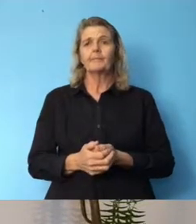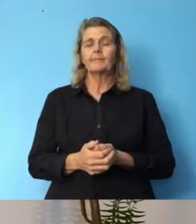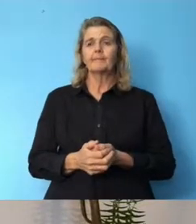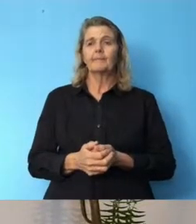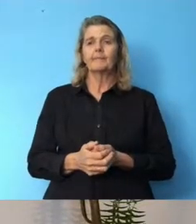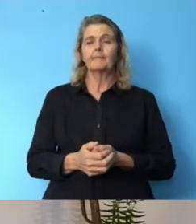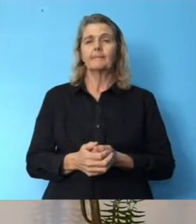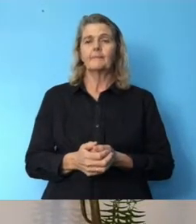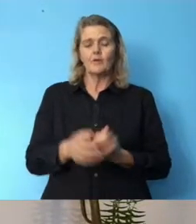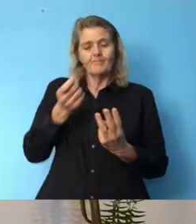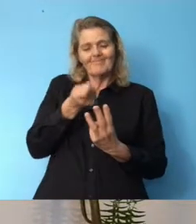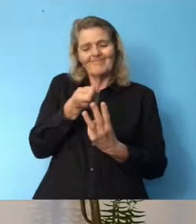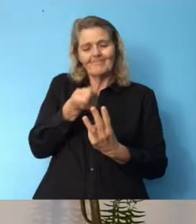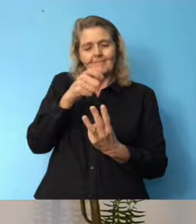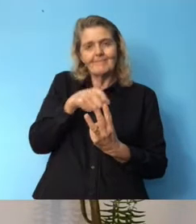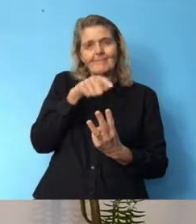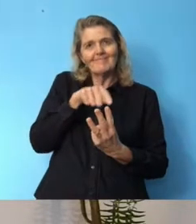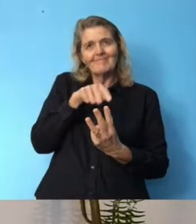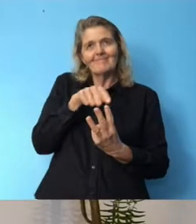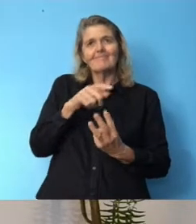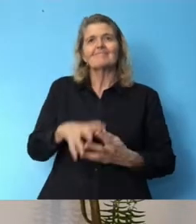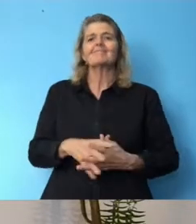So I'll bring a bit of that across.